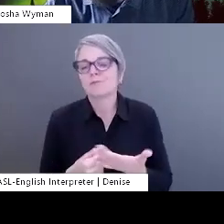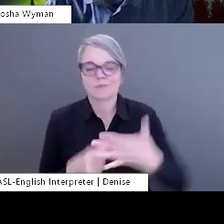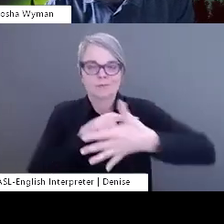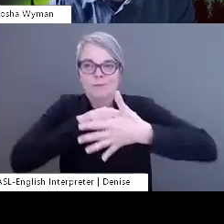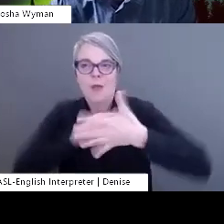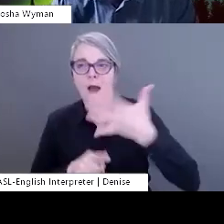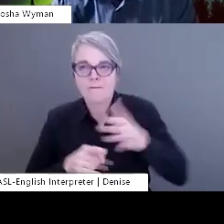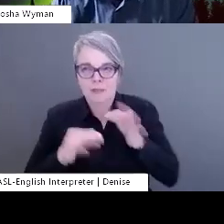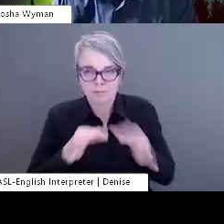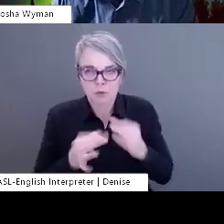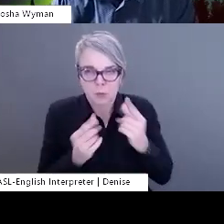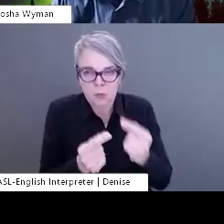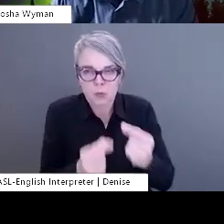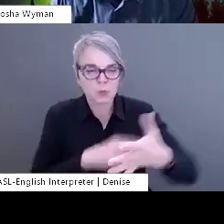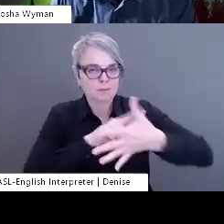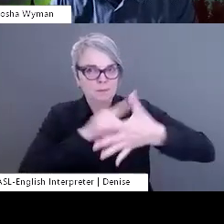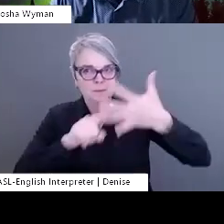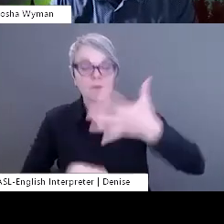check understanding.